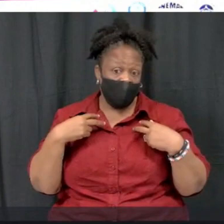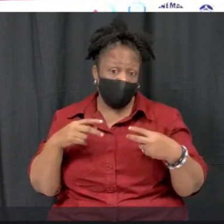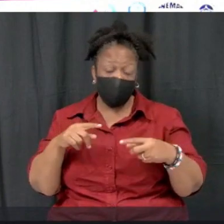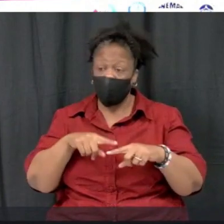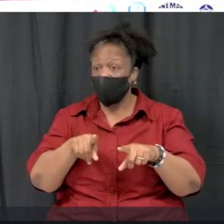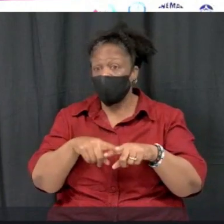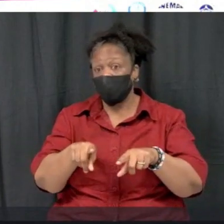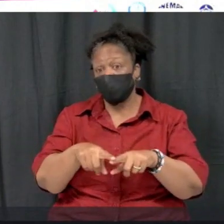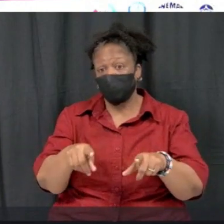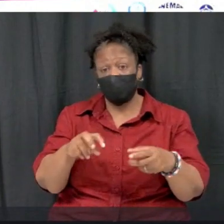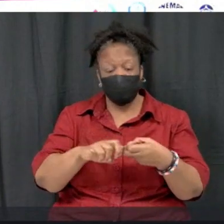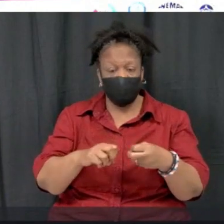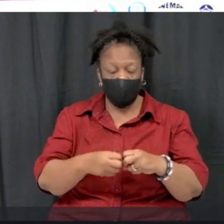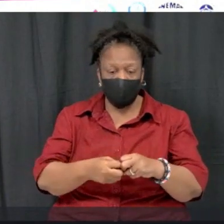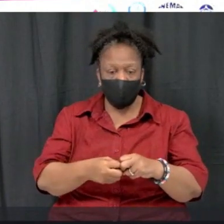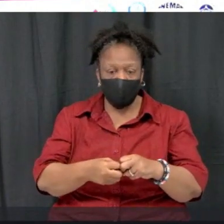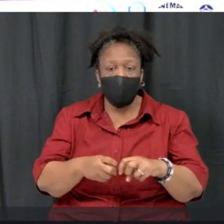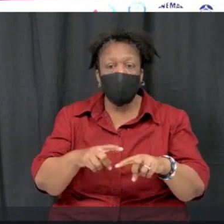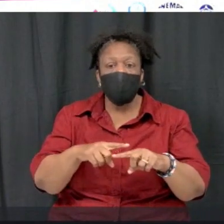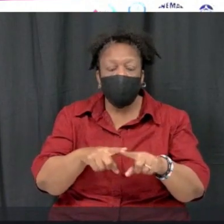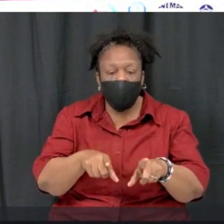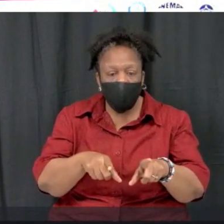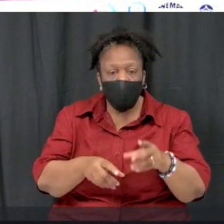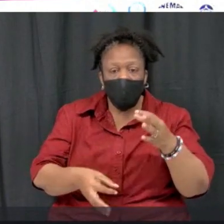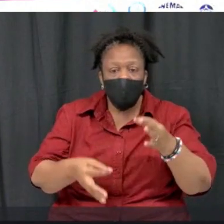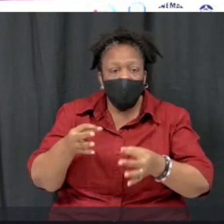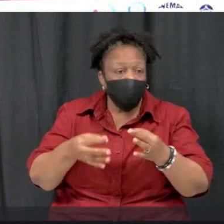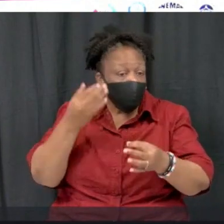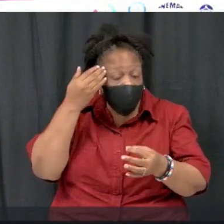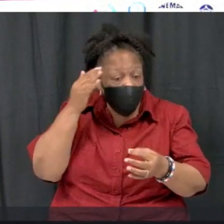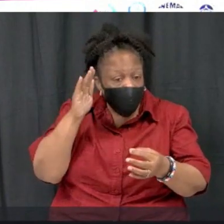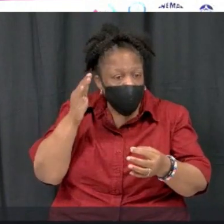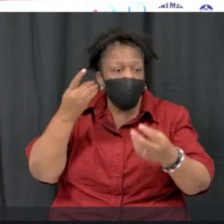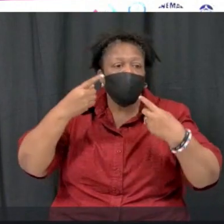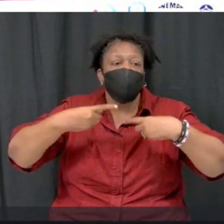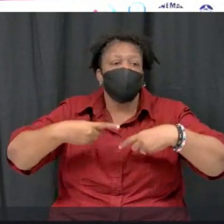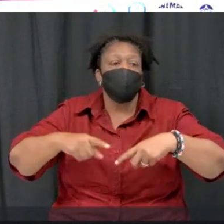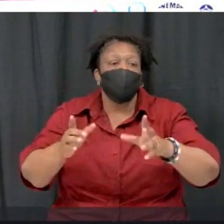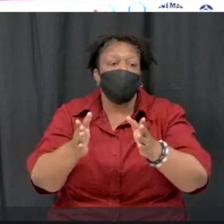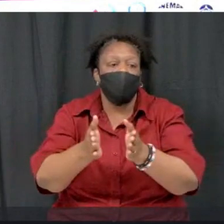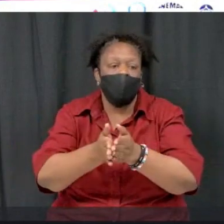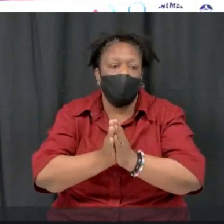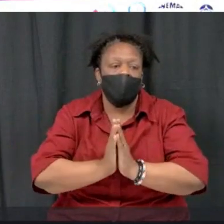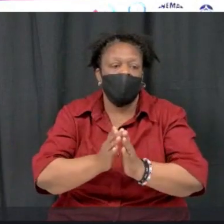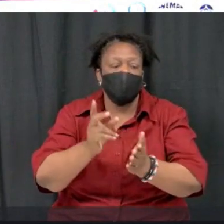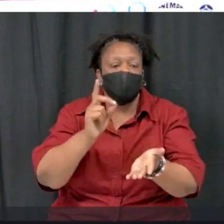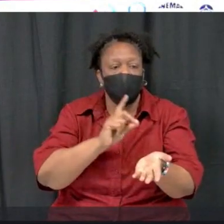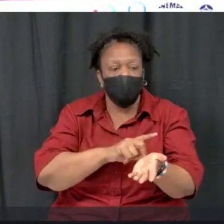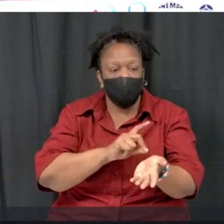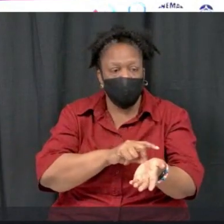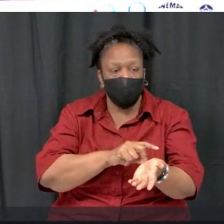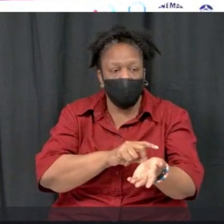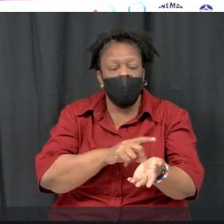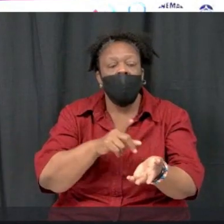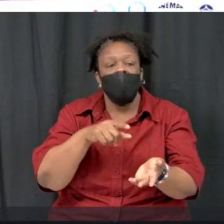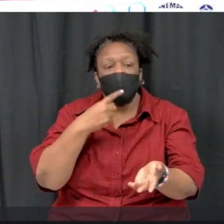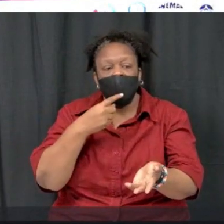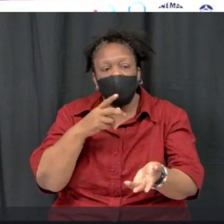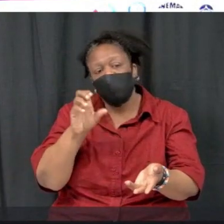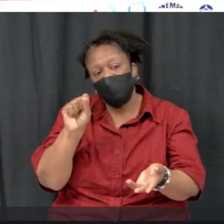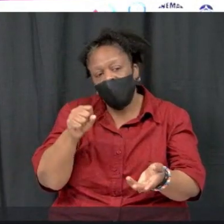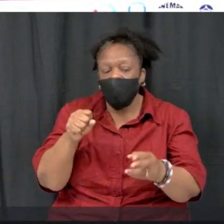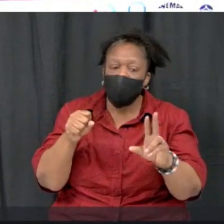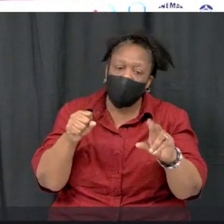to your doctor, speak to your medical practitioner or someone you trust who will give you information. There are also many people there